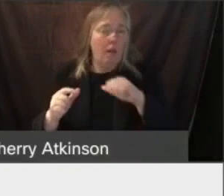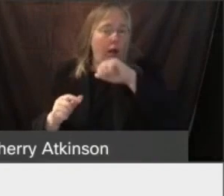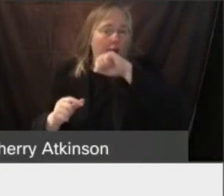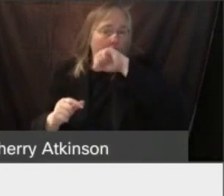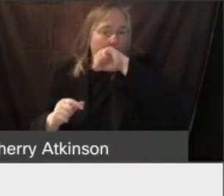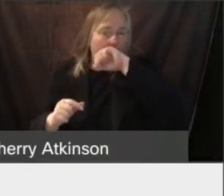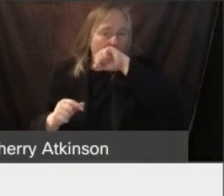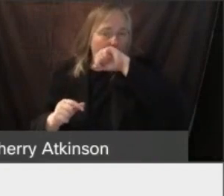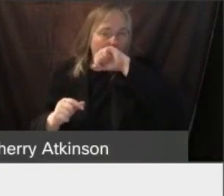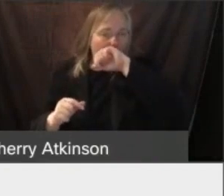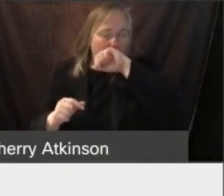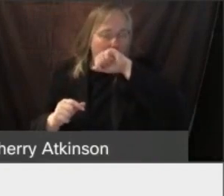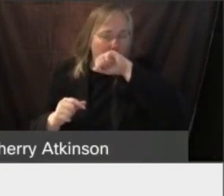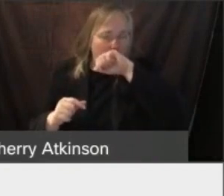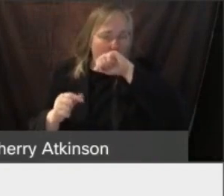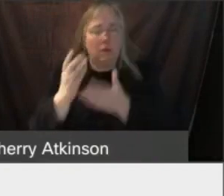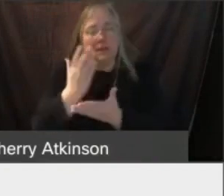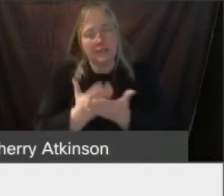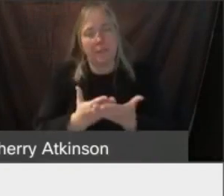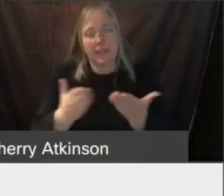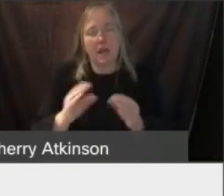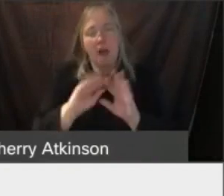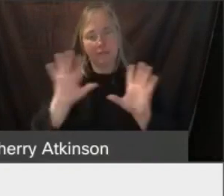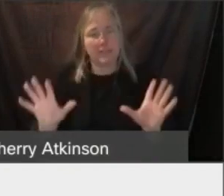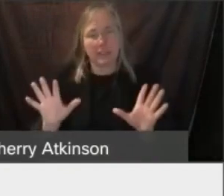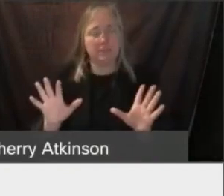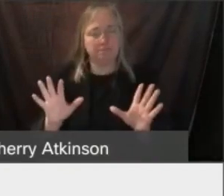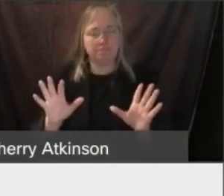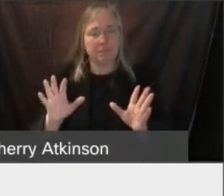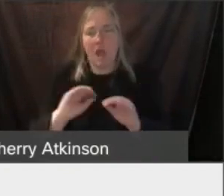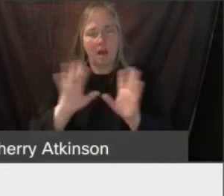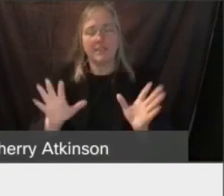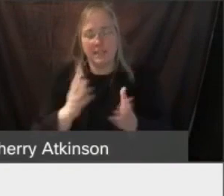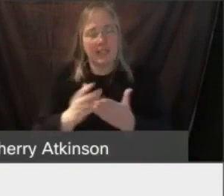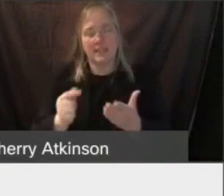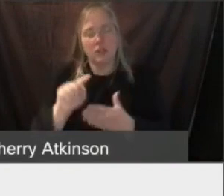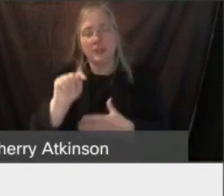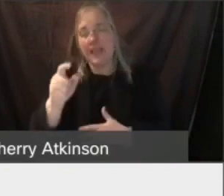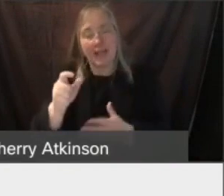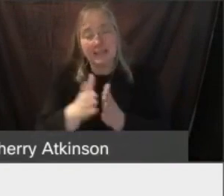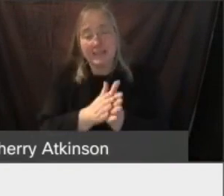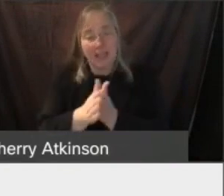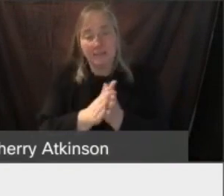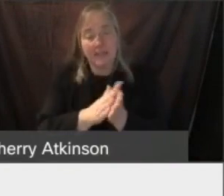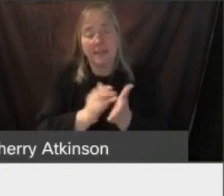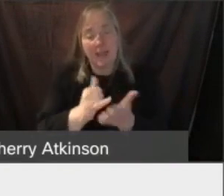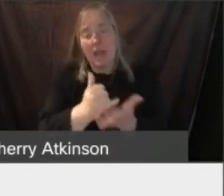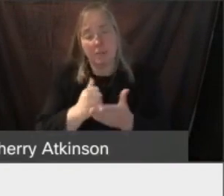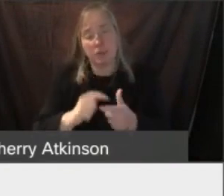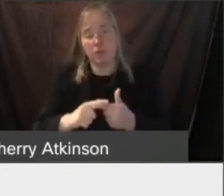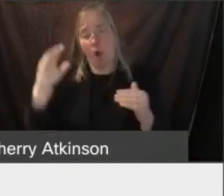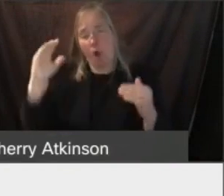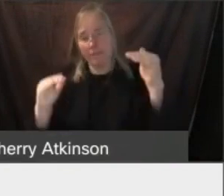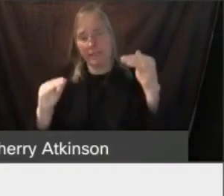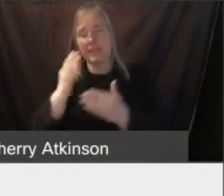Some of the things, I mean, the obvious things, the idea of tax incentives and things like that, incentives that would help to offset some of the costs. One of the challenges you